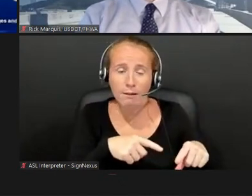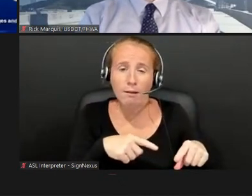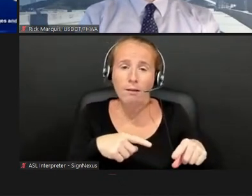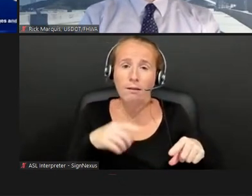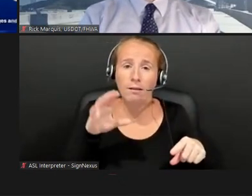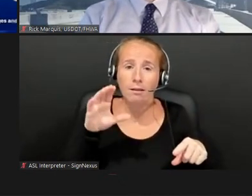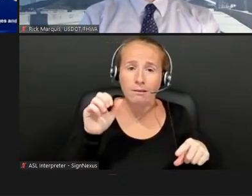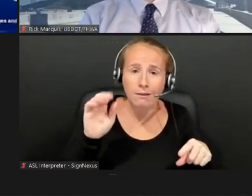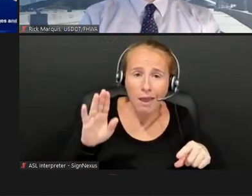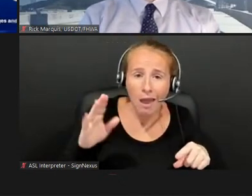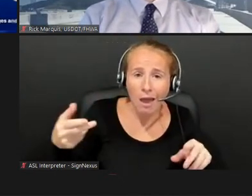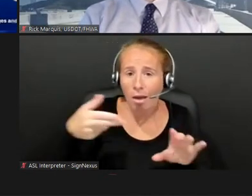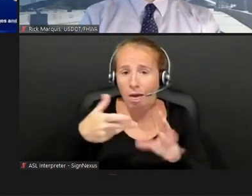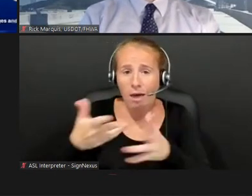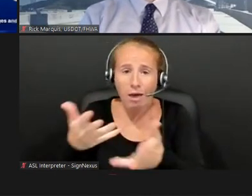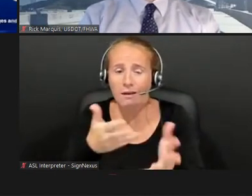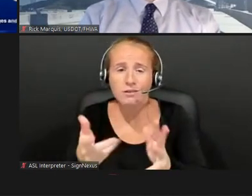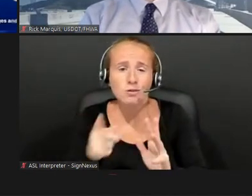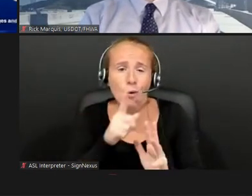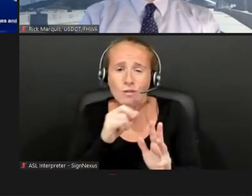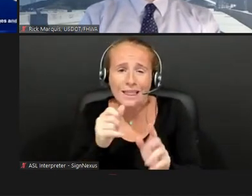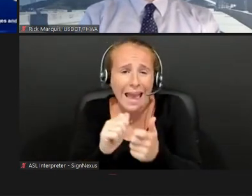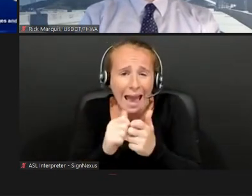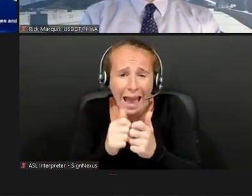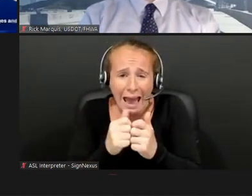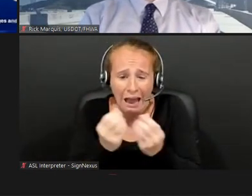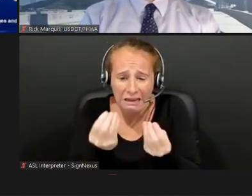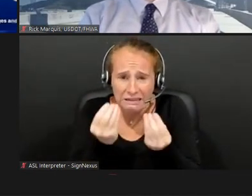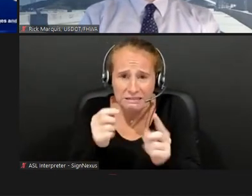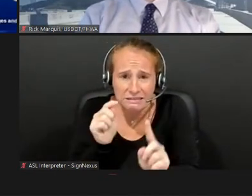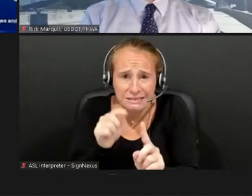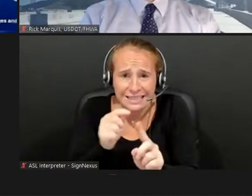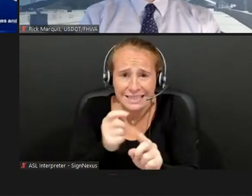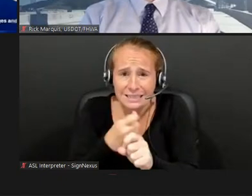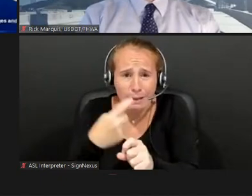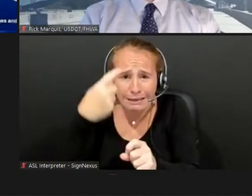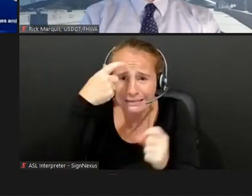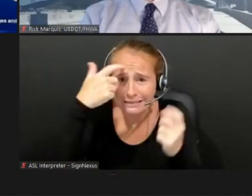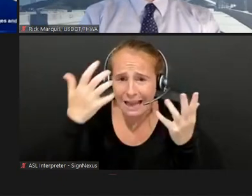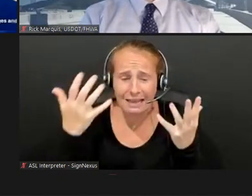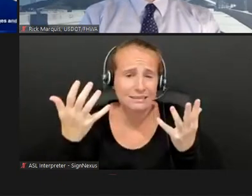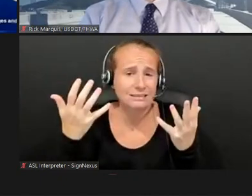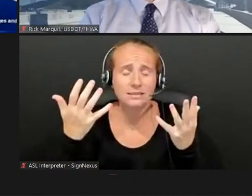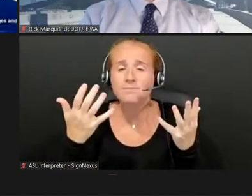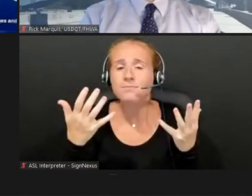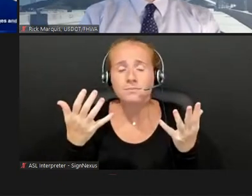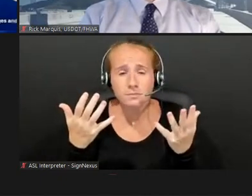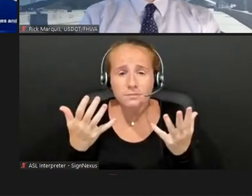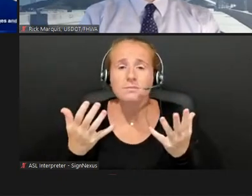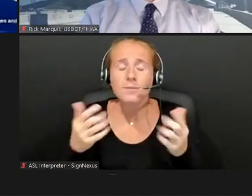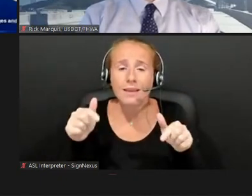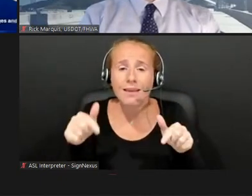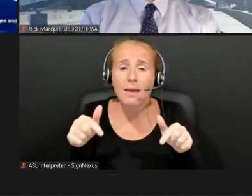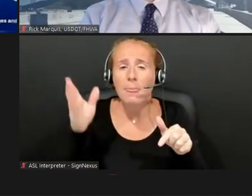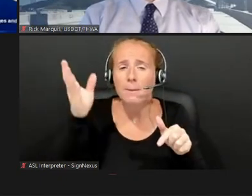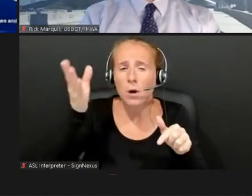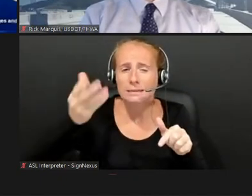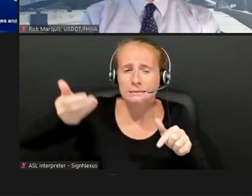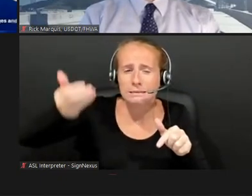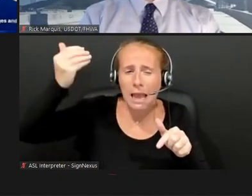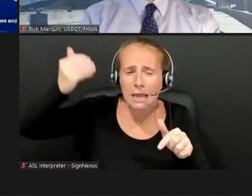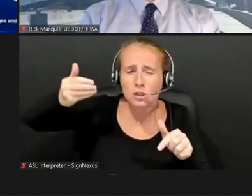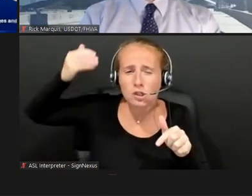cab so I I don't understand how this makes any sense um in in the this the um the presentation earlier you know